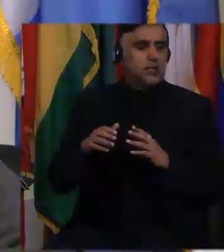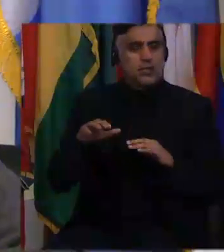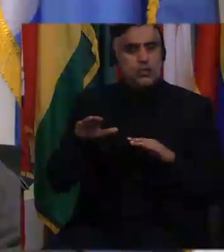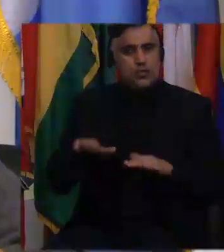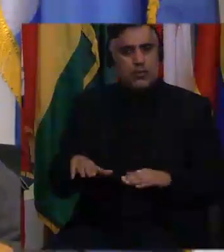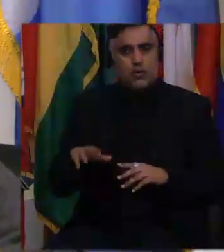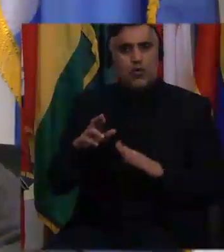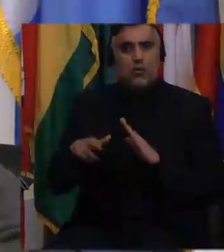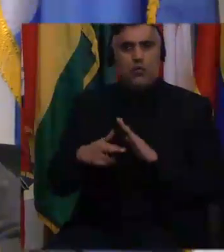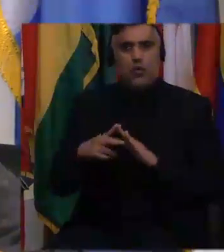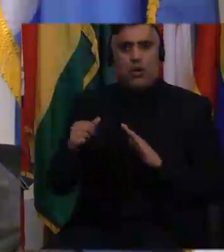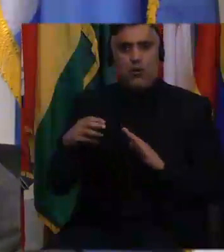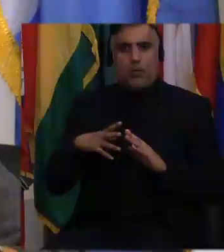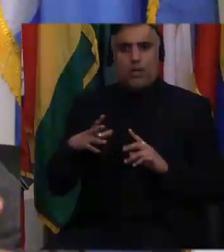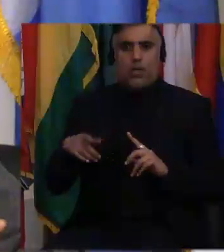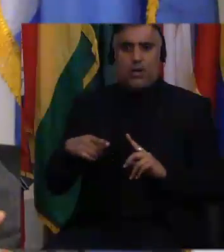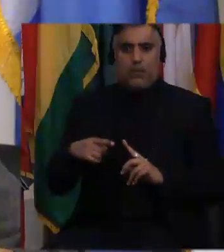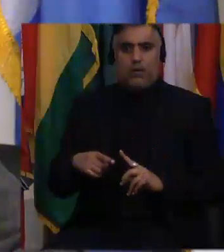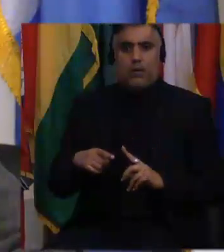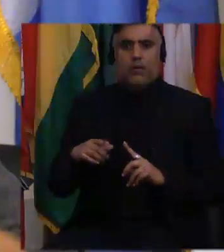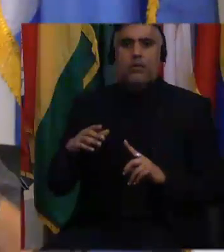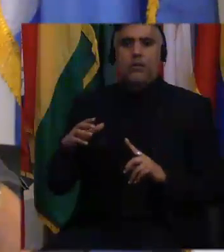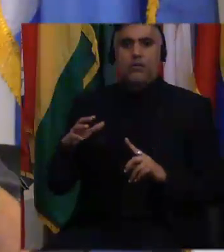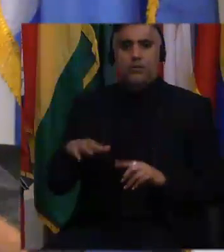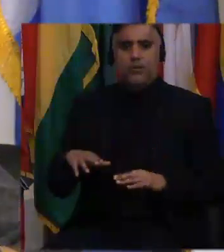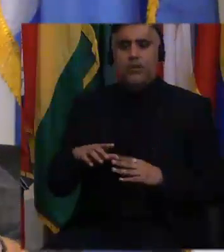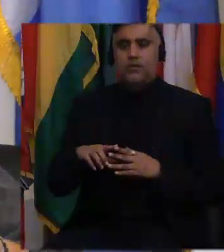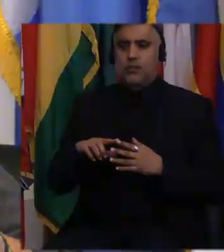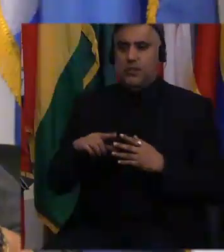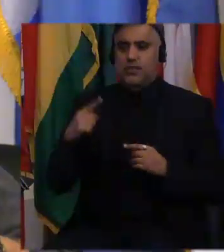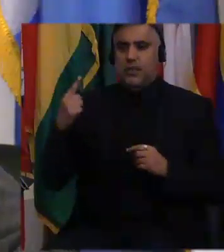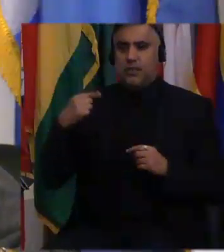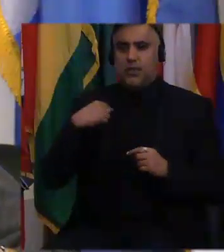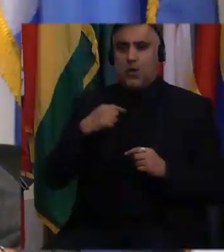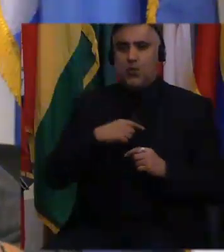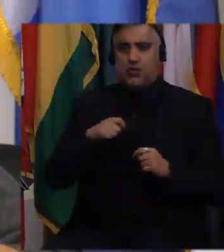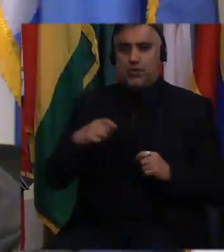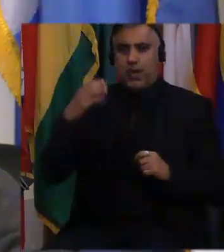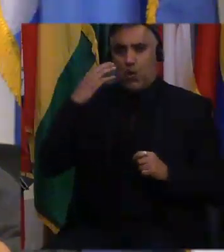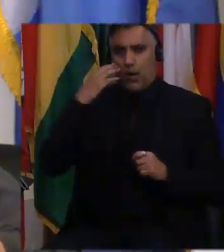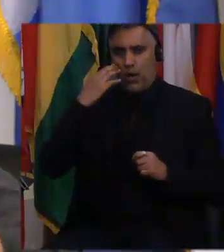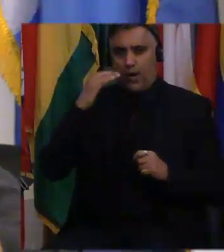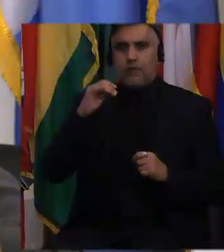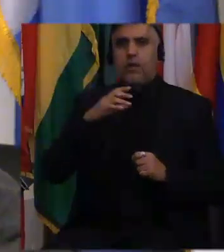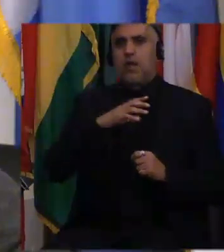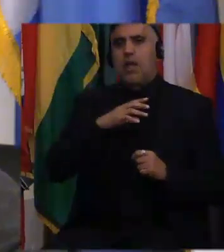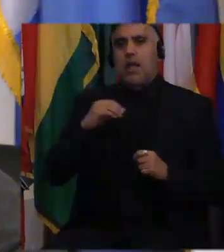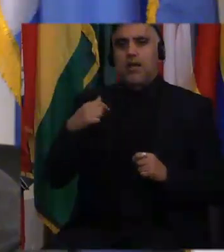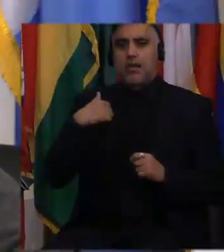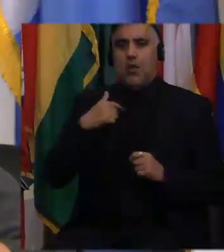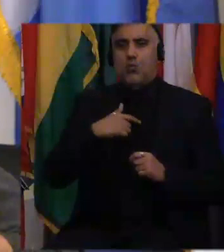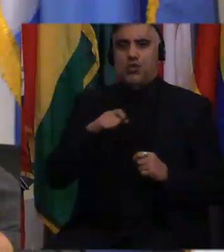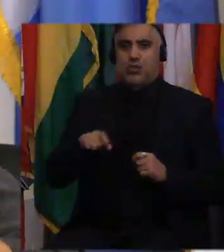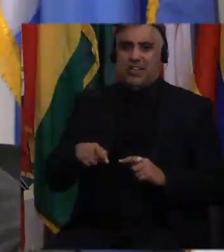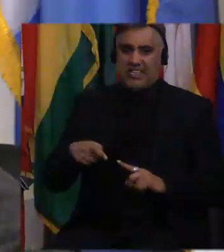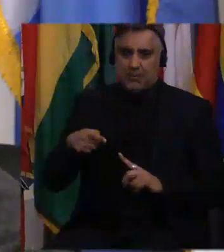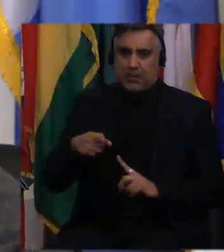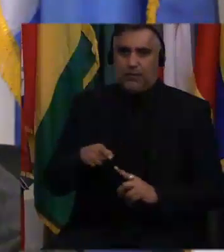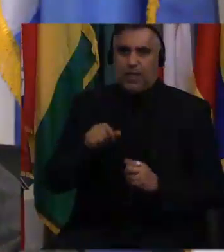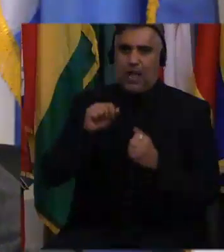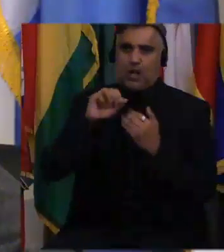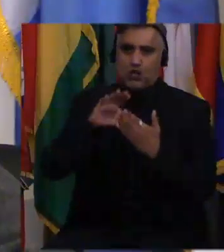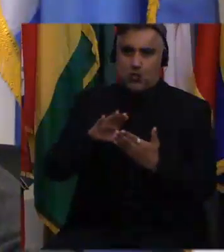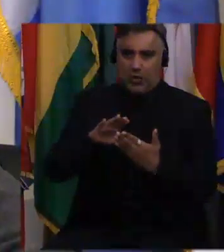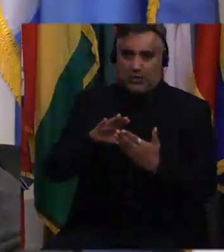subordinate role of women and underlines the subordinate role of women. So this is something we should be aware of and that we should specifically